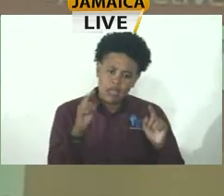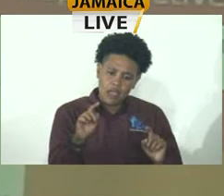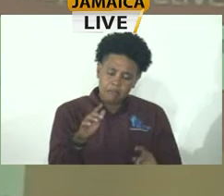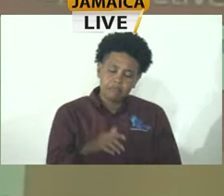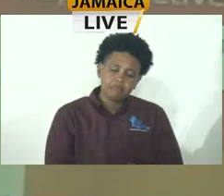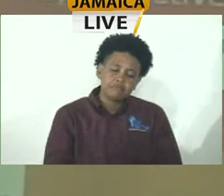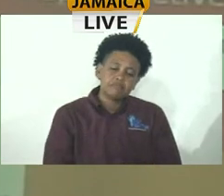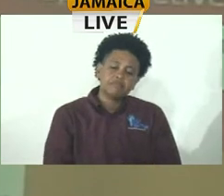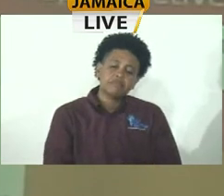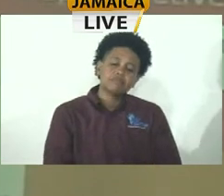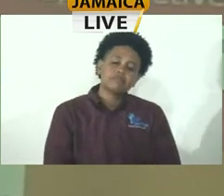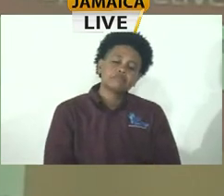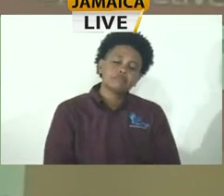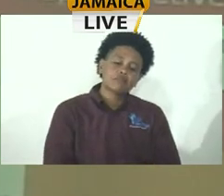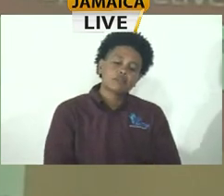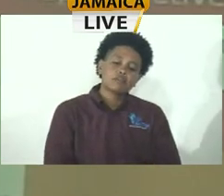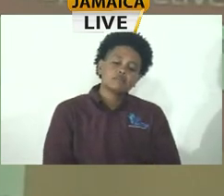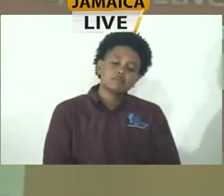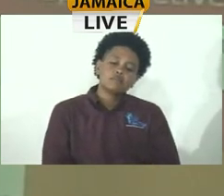madam speaker